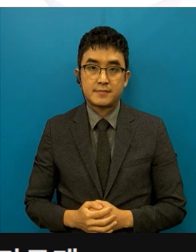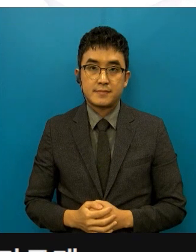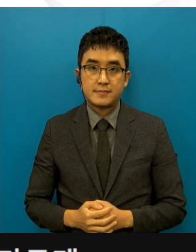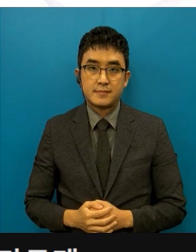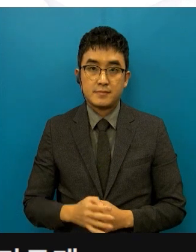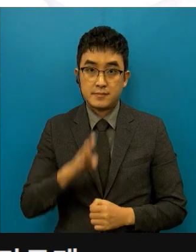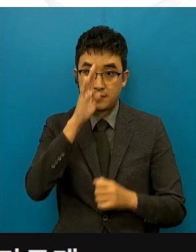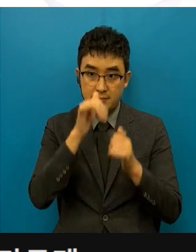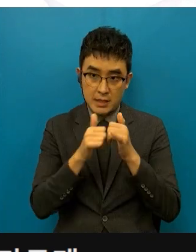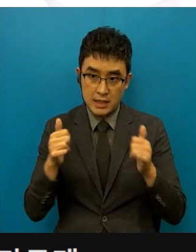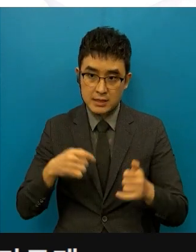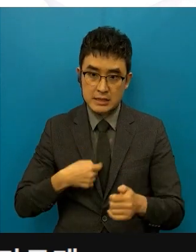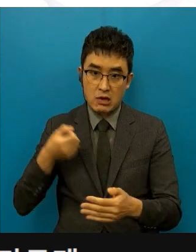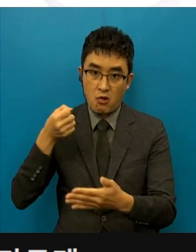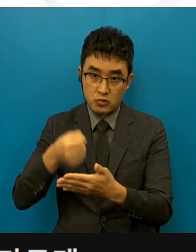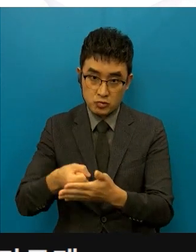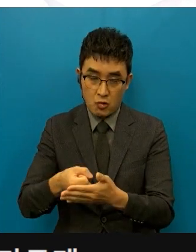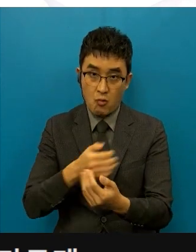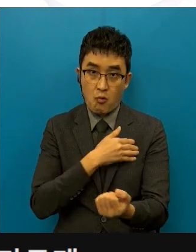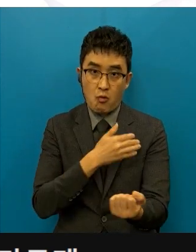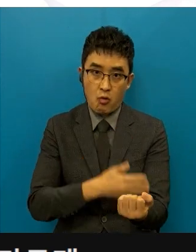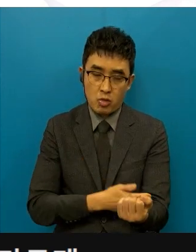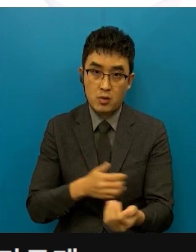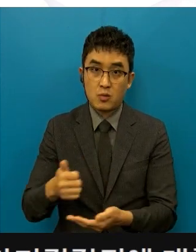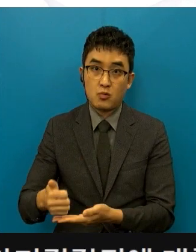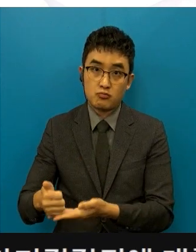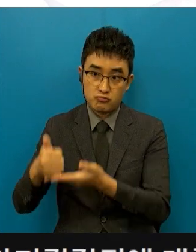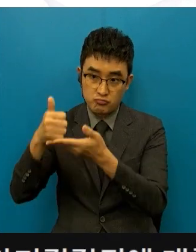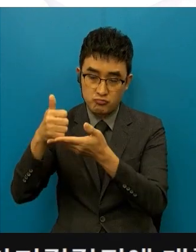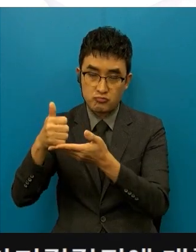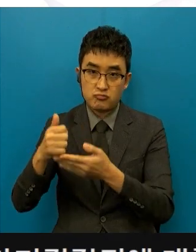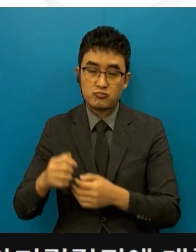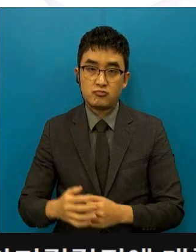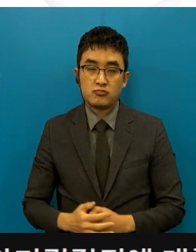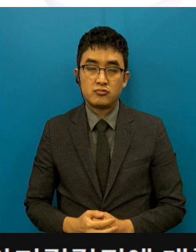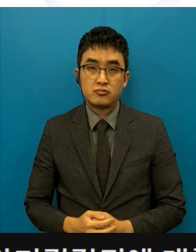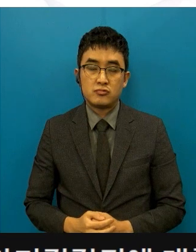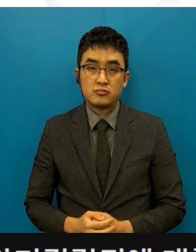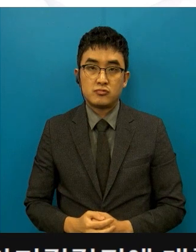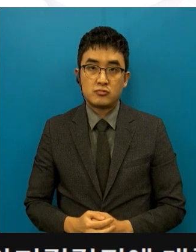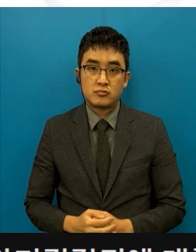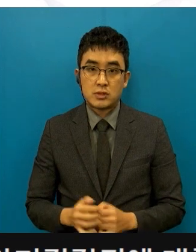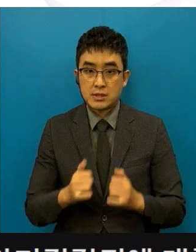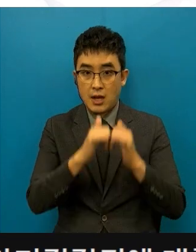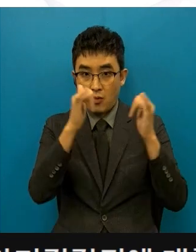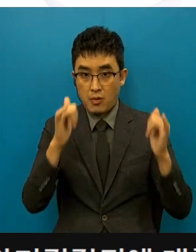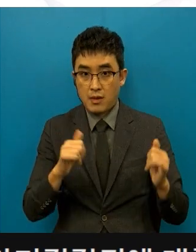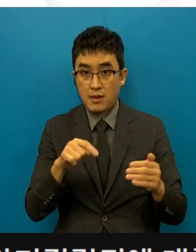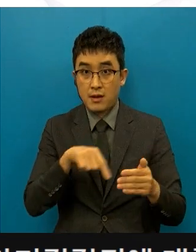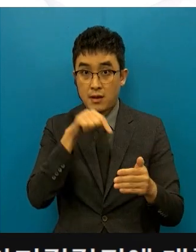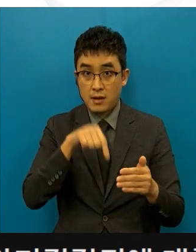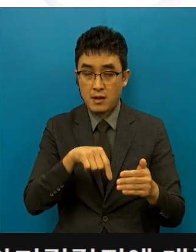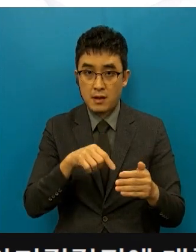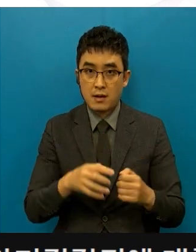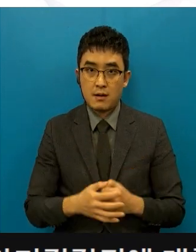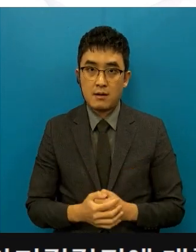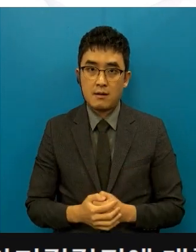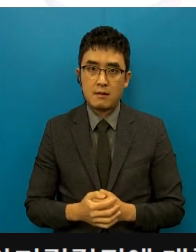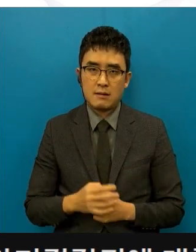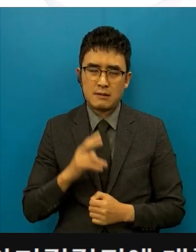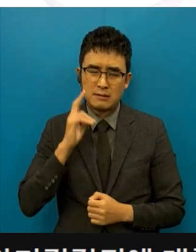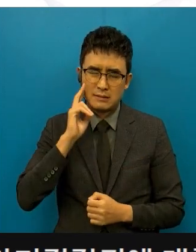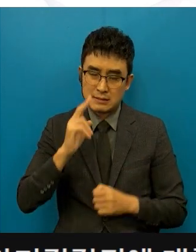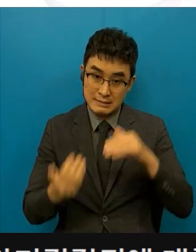self-determination and the social awareness of unbearable suffering in Korea and Japan compared with